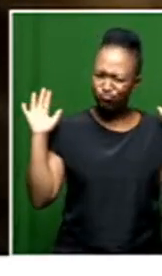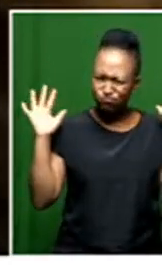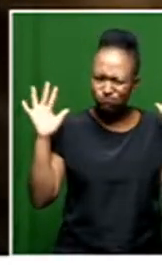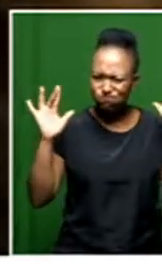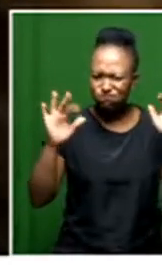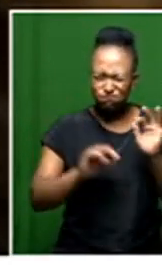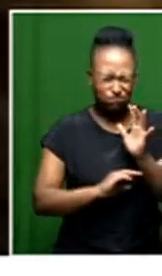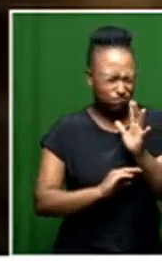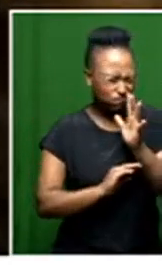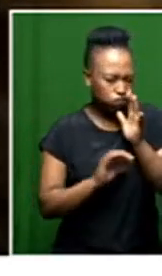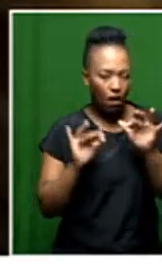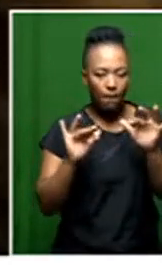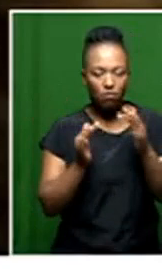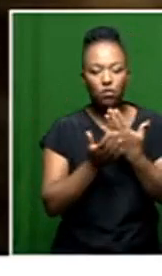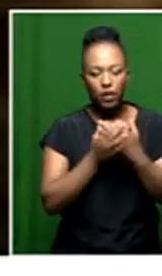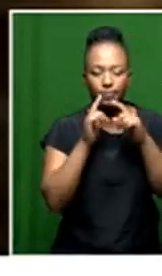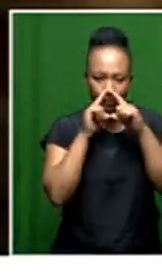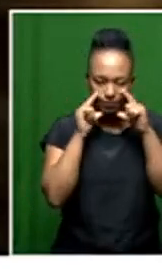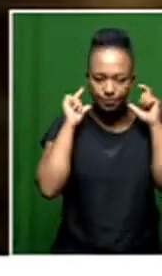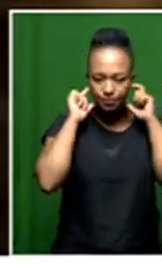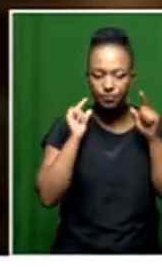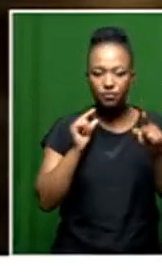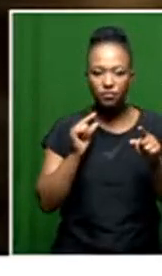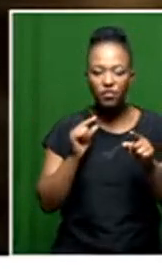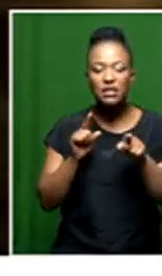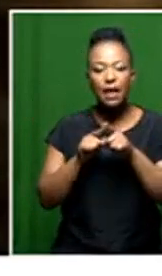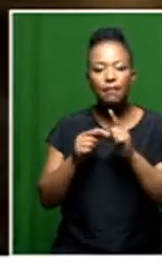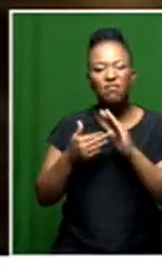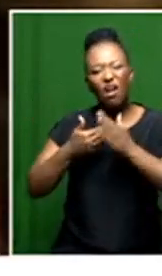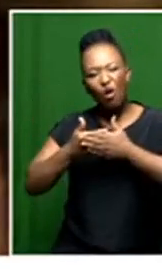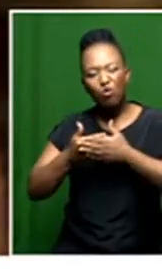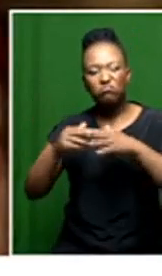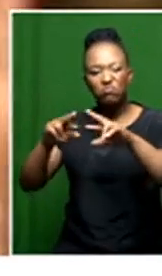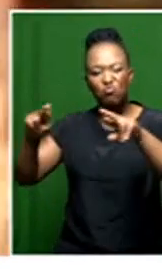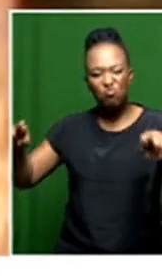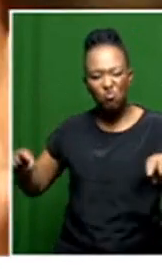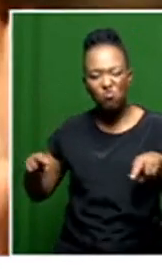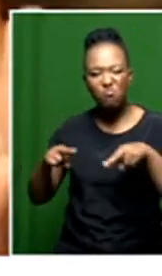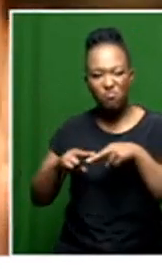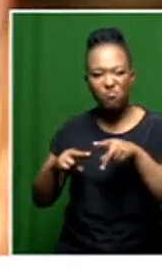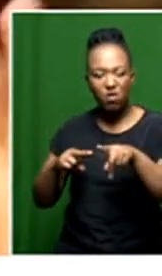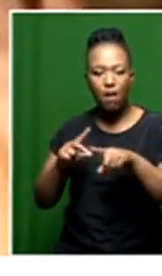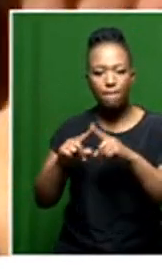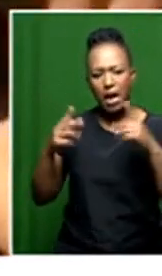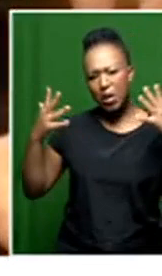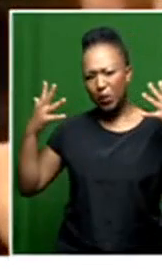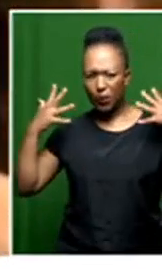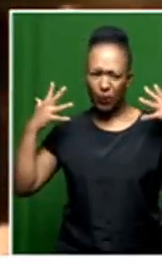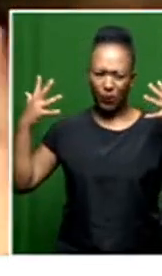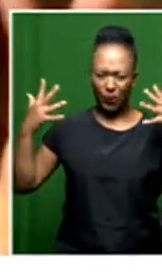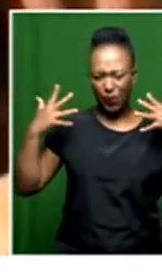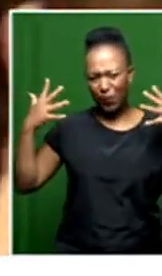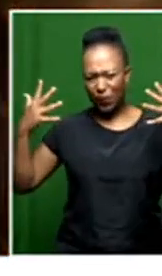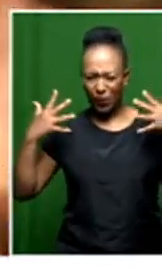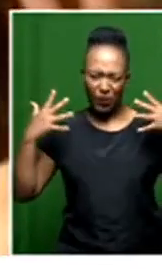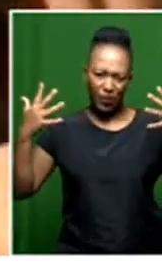crowded zone in open ventilation. Even in closed congregations, if there's a well-ventilated room and you are